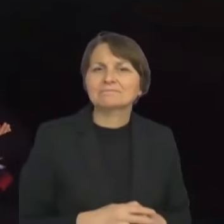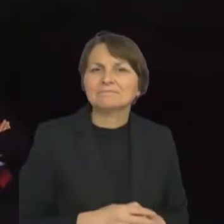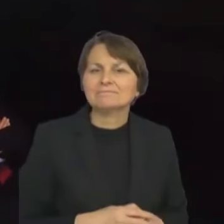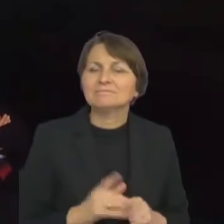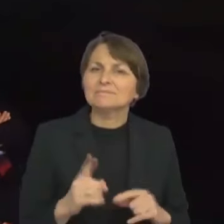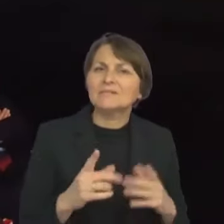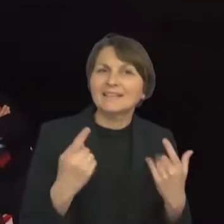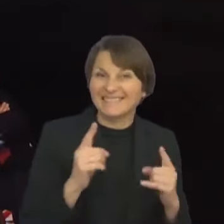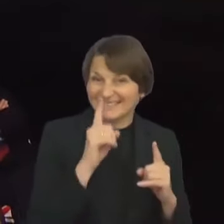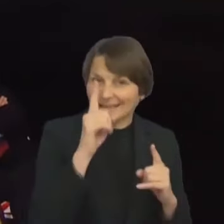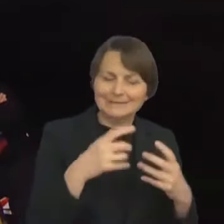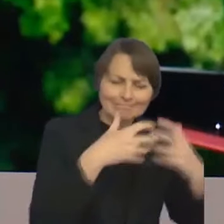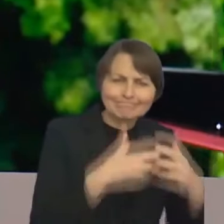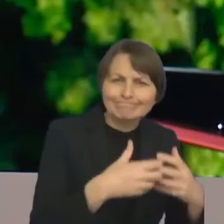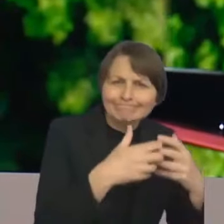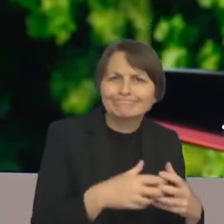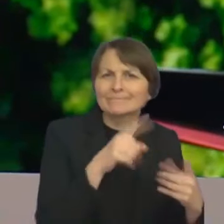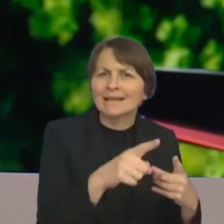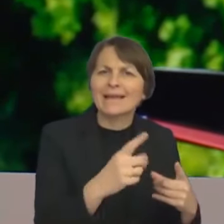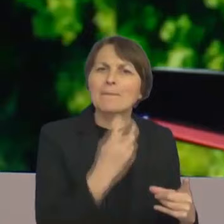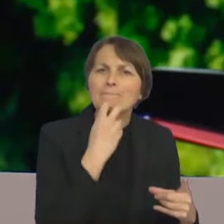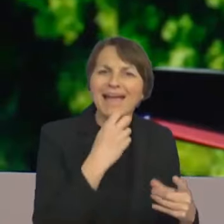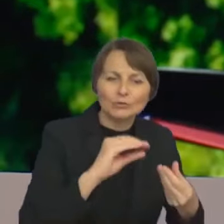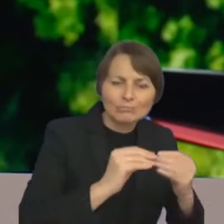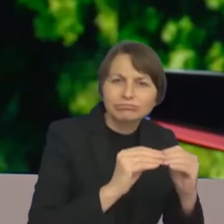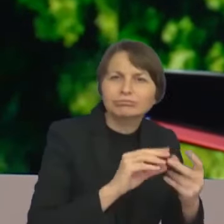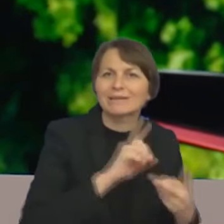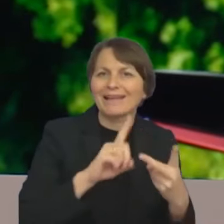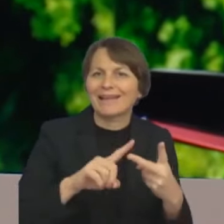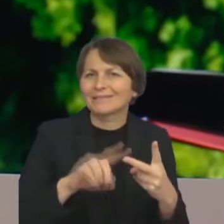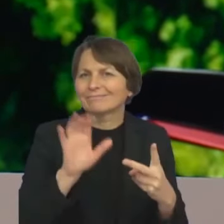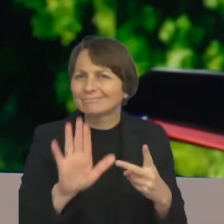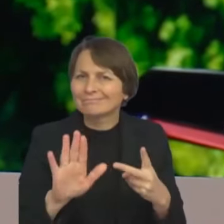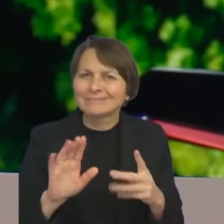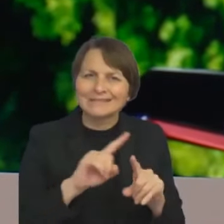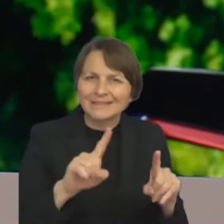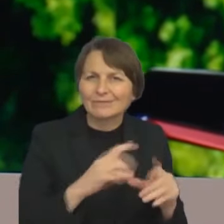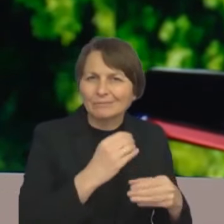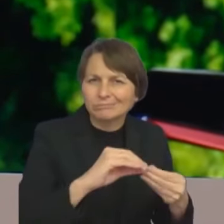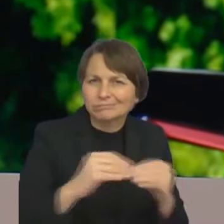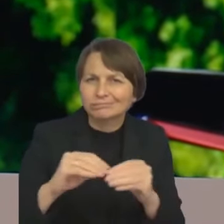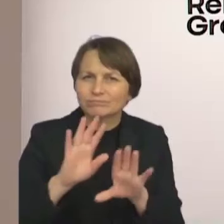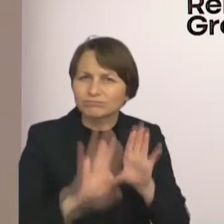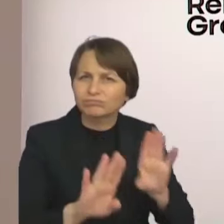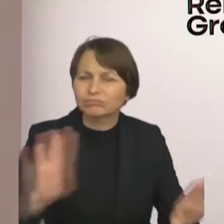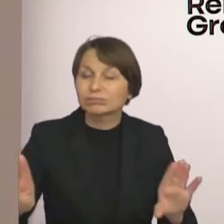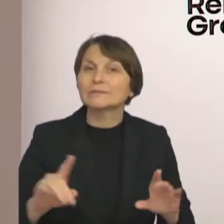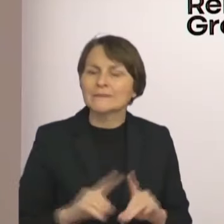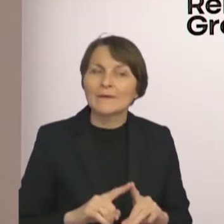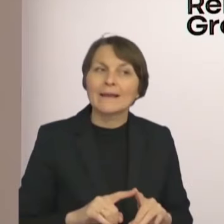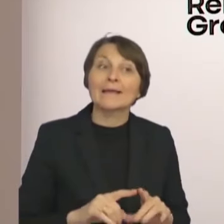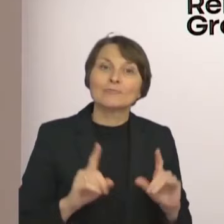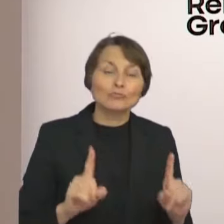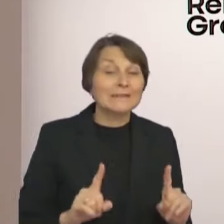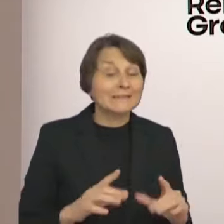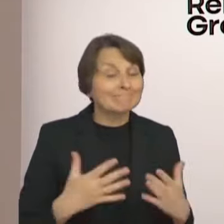plant, an electric car plant, etc. So I really think that the challenge is going to be to convince everyone that